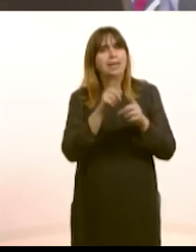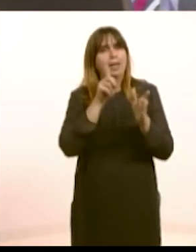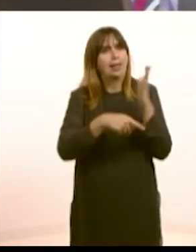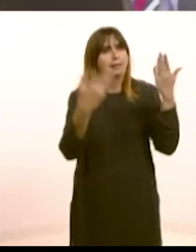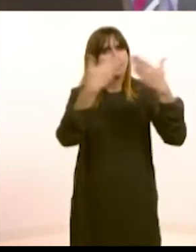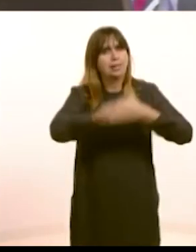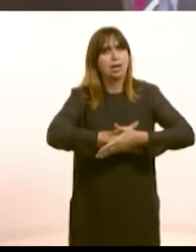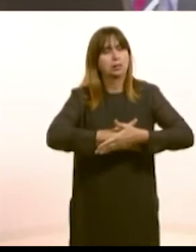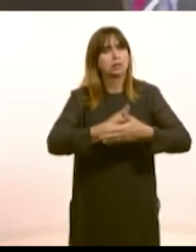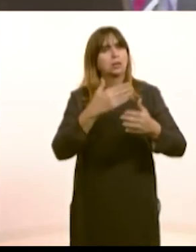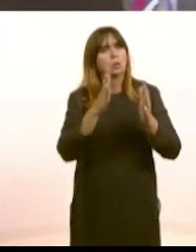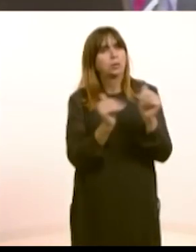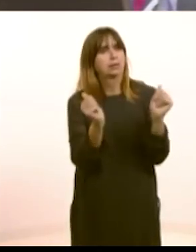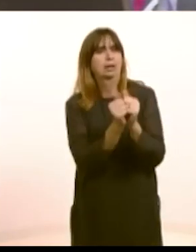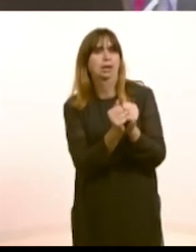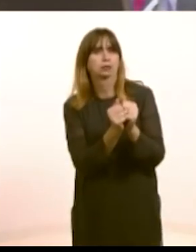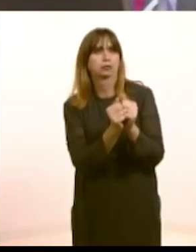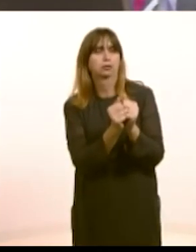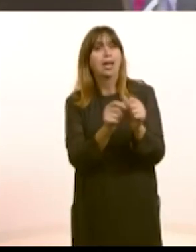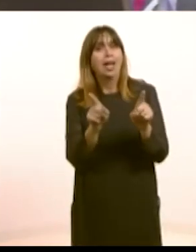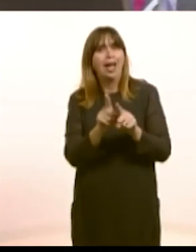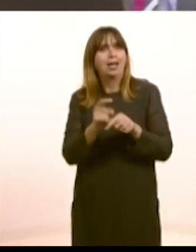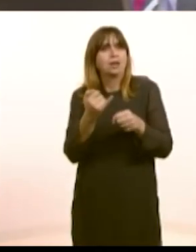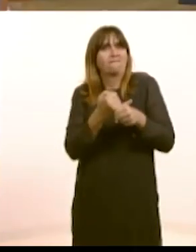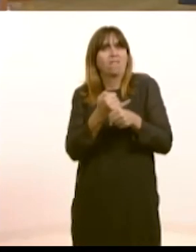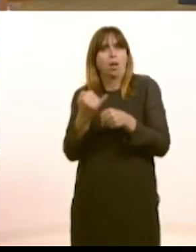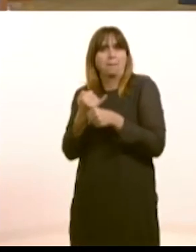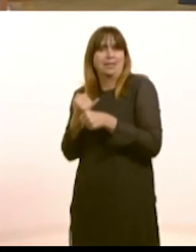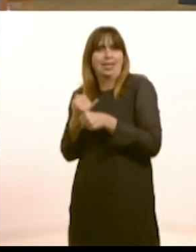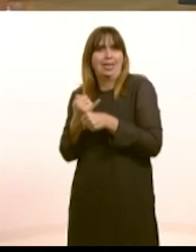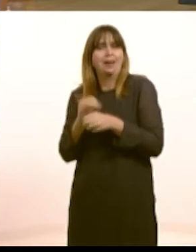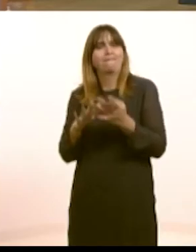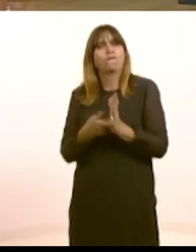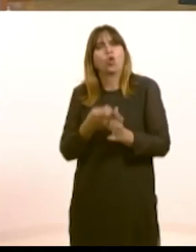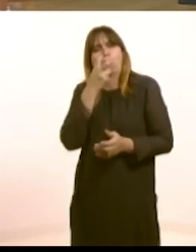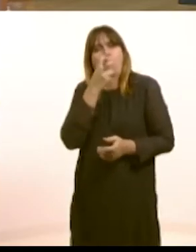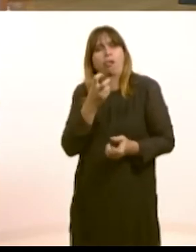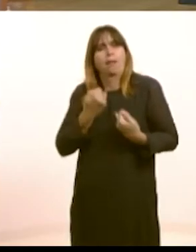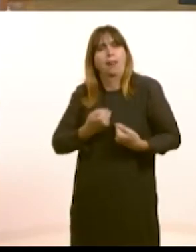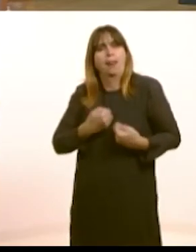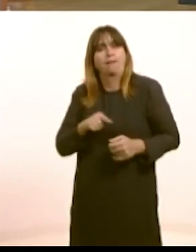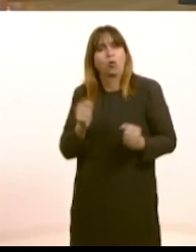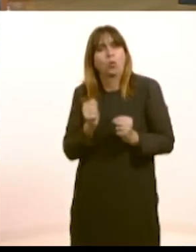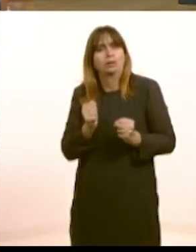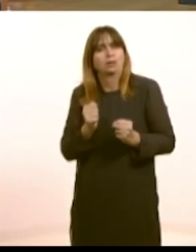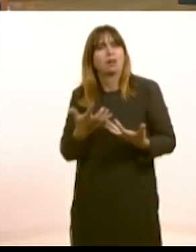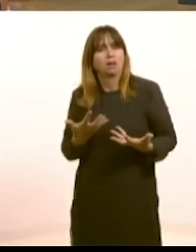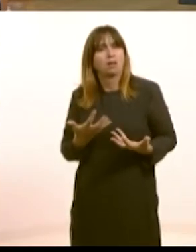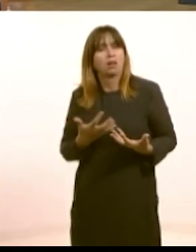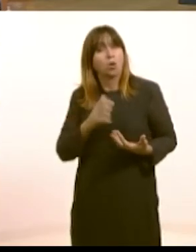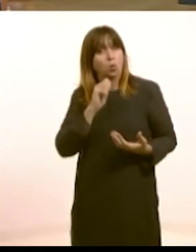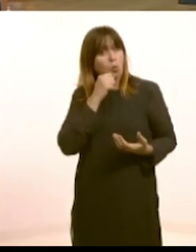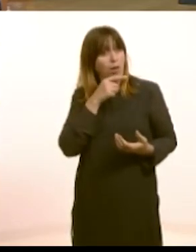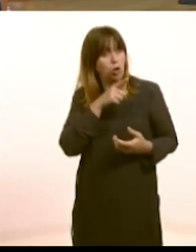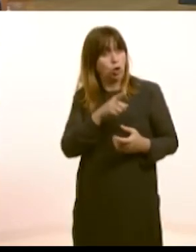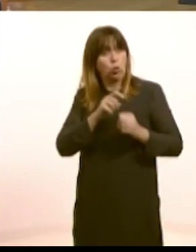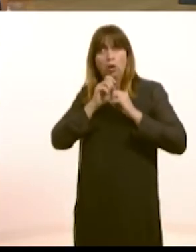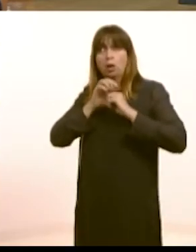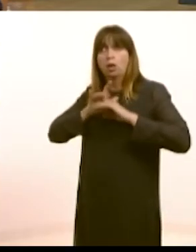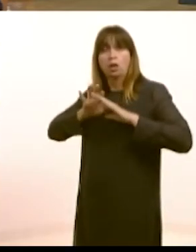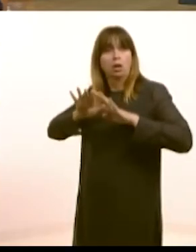and make greater use of community pharmacies in treating minor ailments this winter? And will you be running a publicity